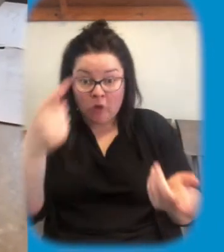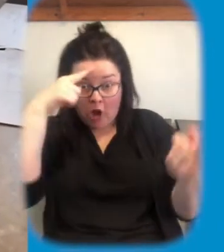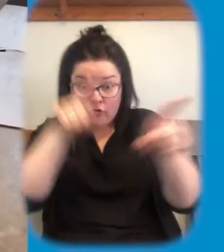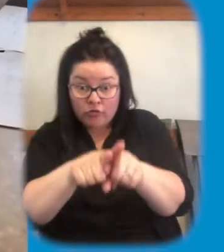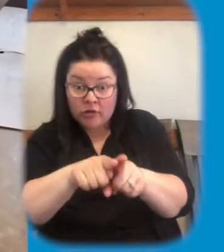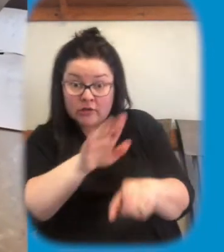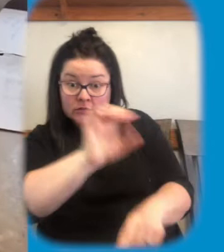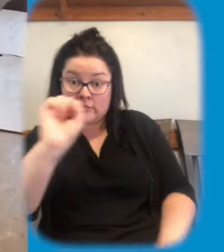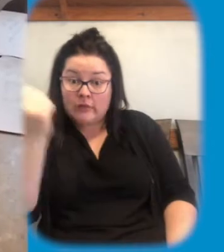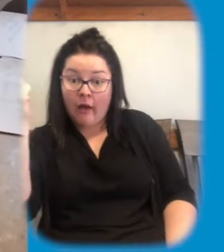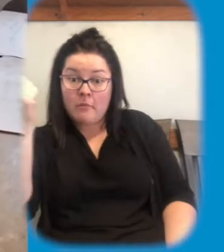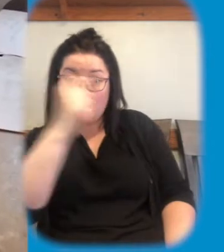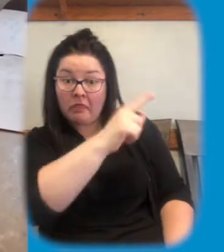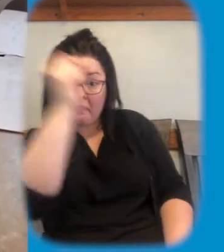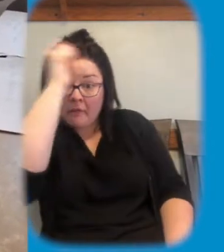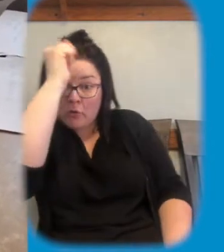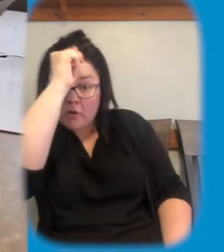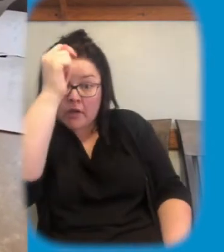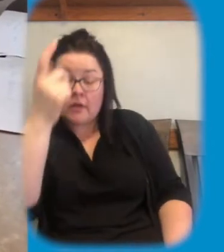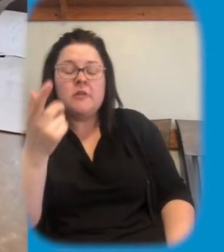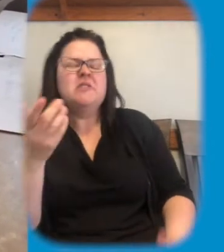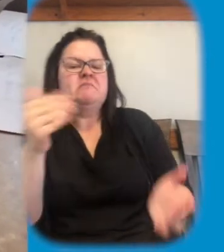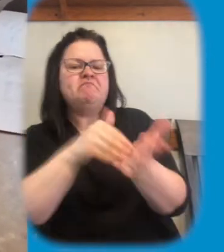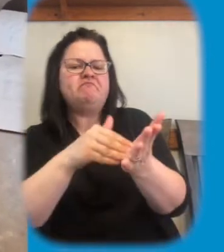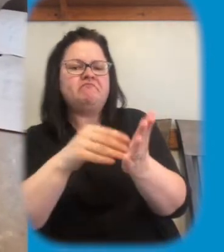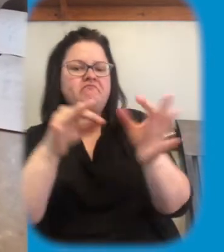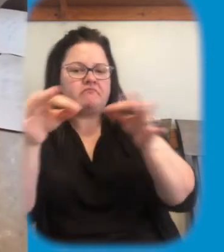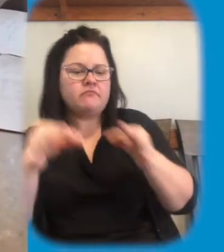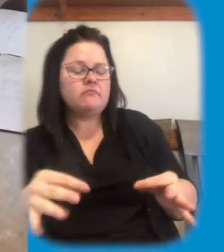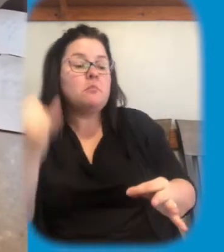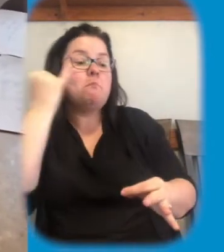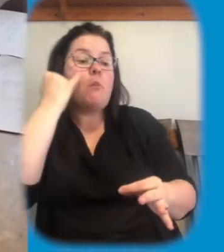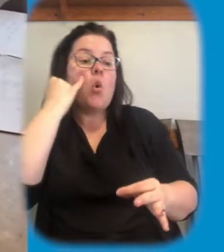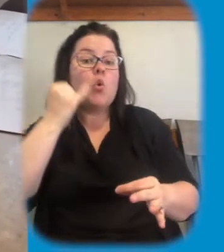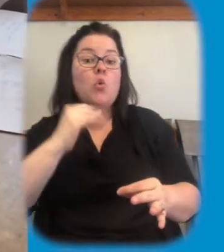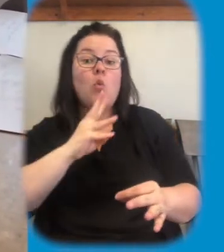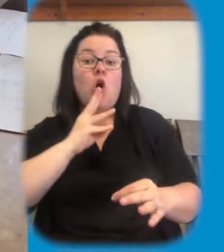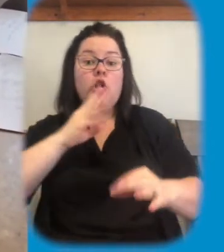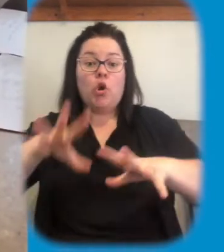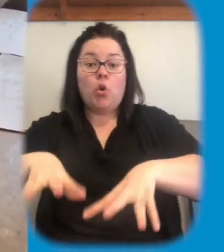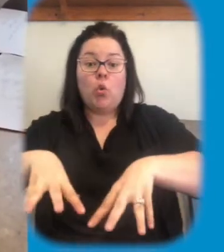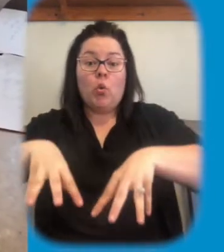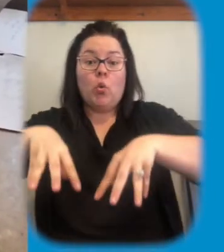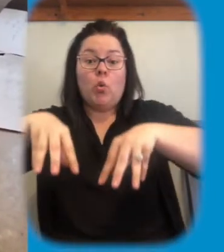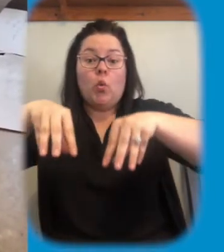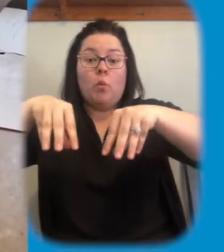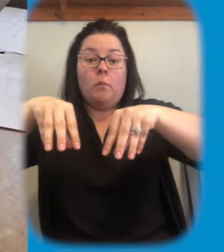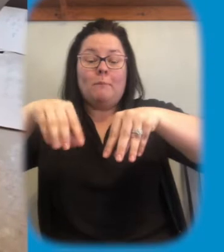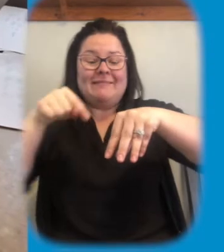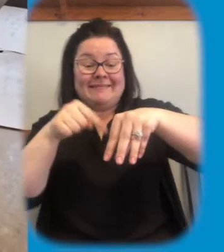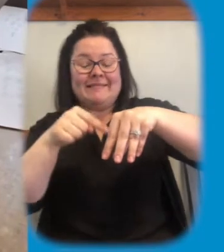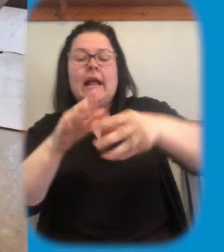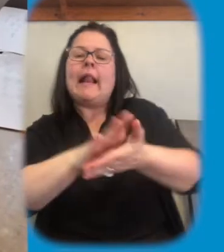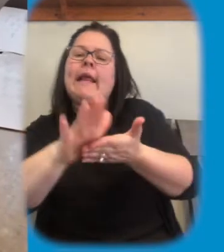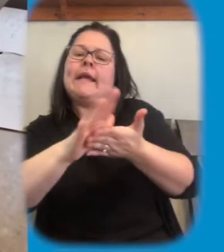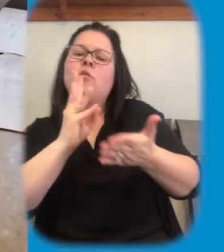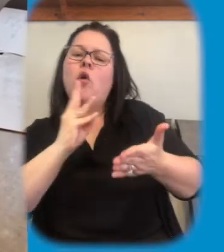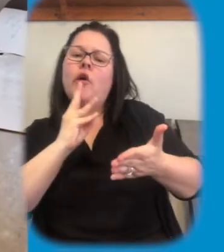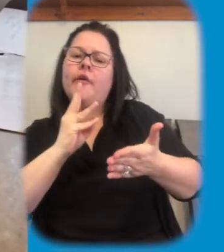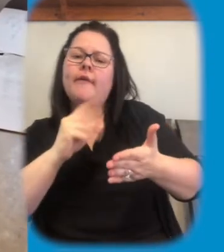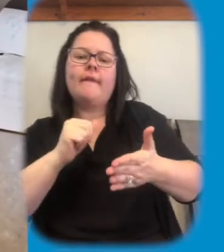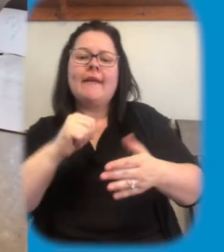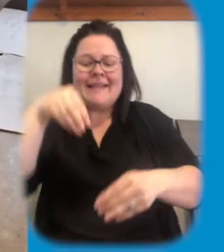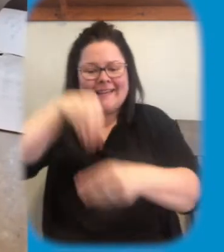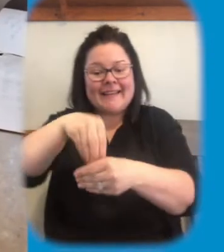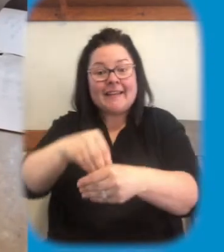or do you know about this? And the theory is, if water evaporates, it'll just be pure water. It won't take any dirt